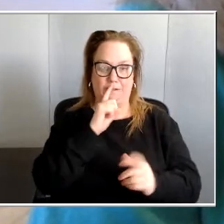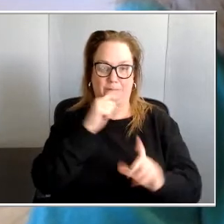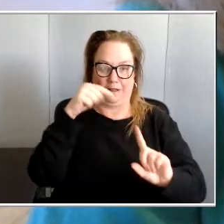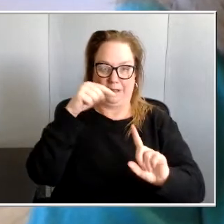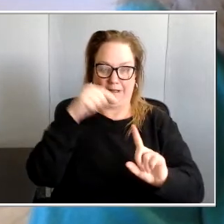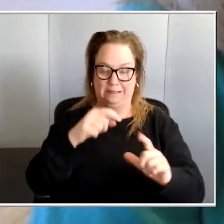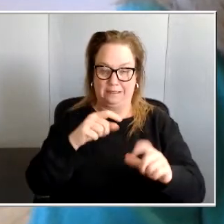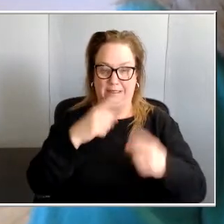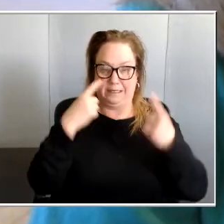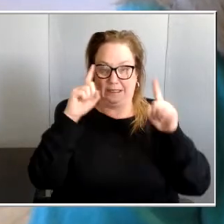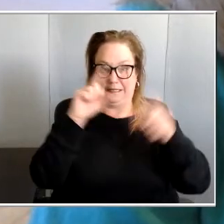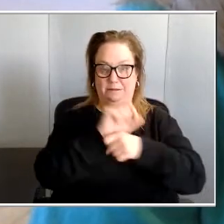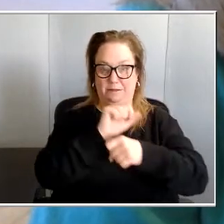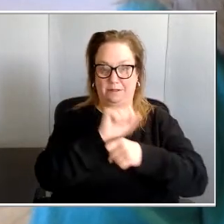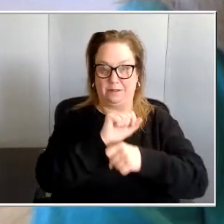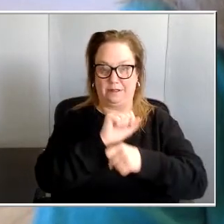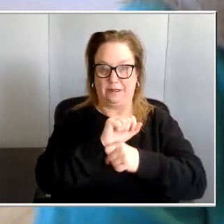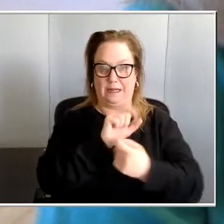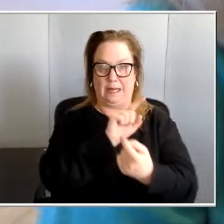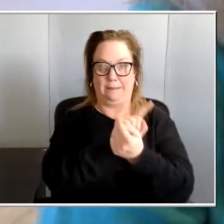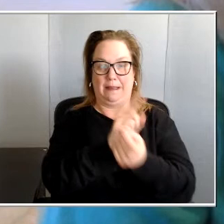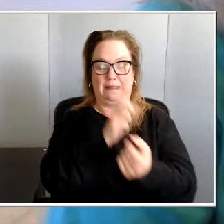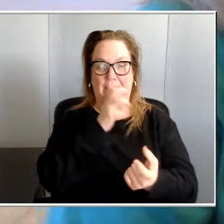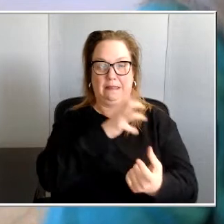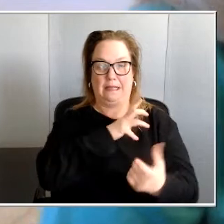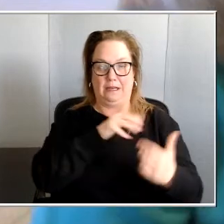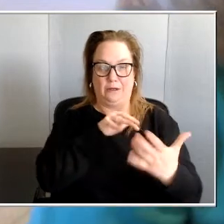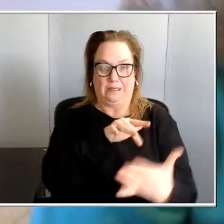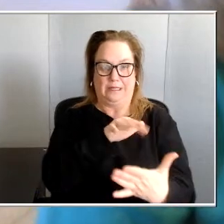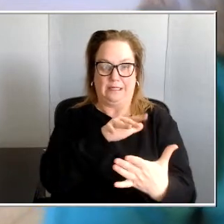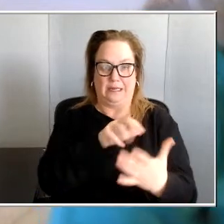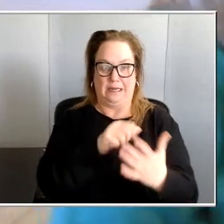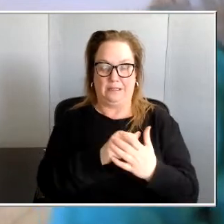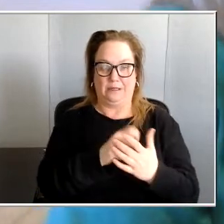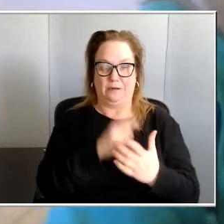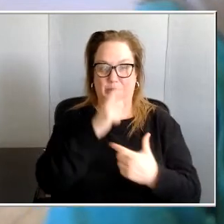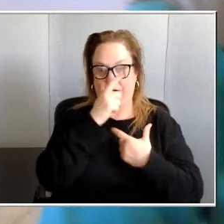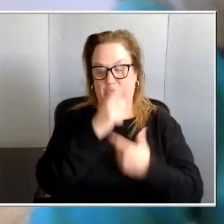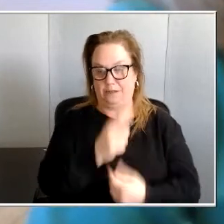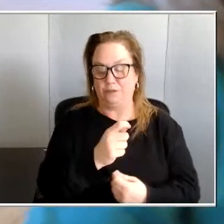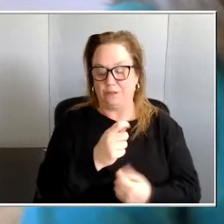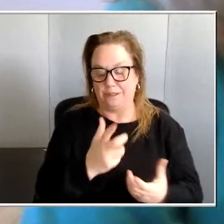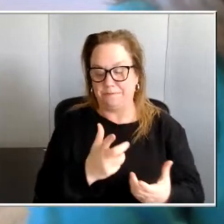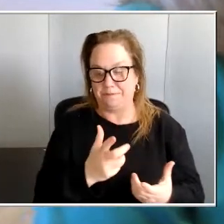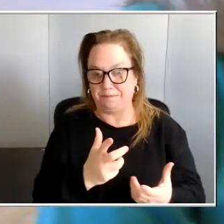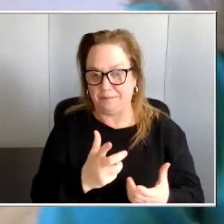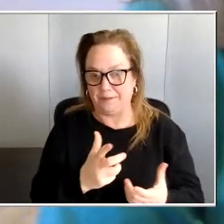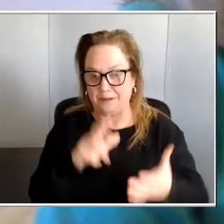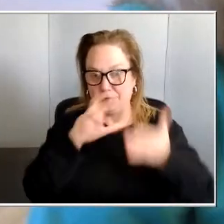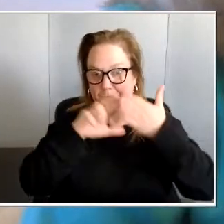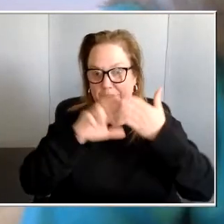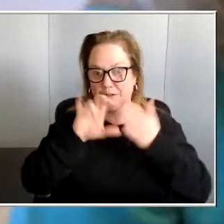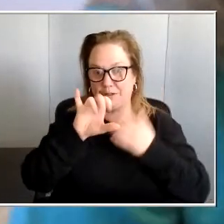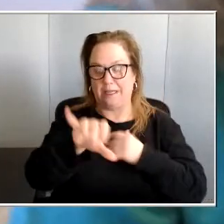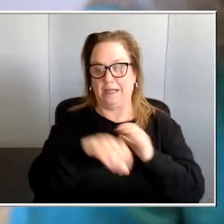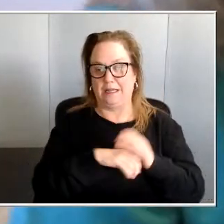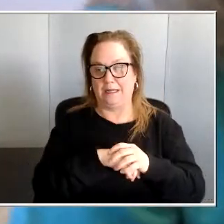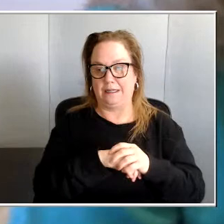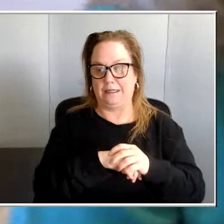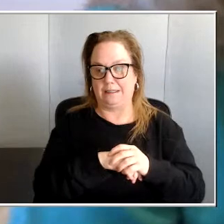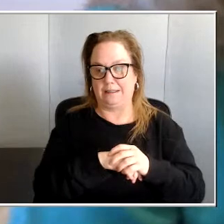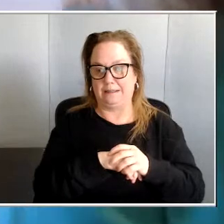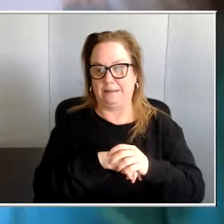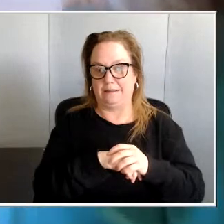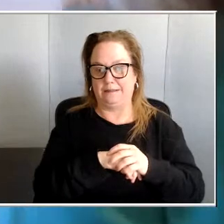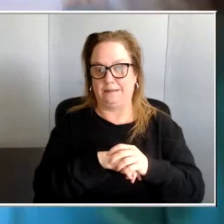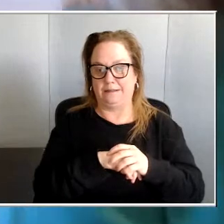actually work? And he like met the lady who did the study, and so it was pretty interesting doing a lot of different research things like that about it. But